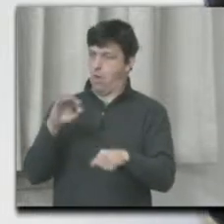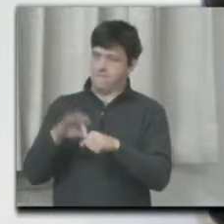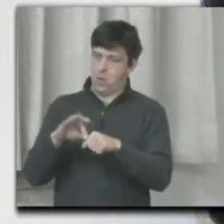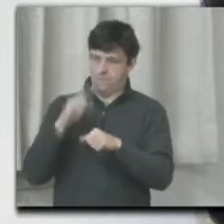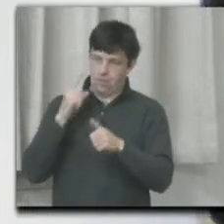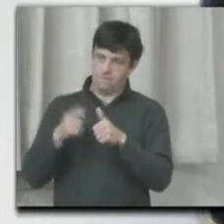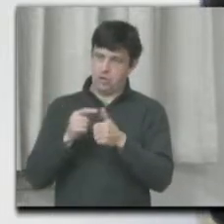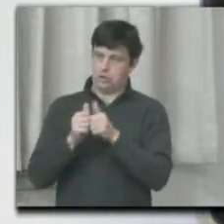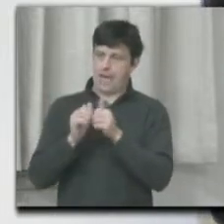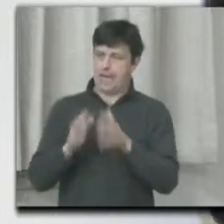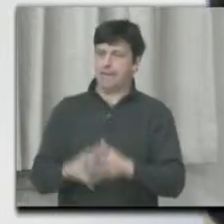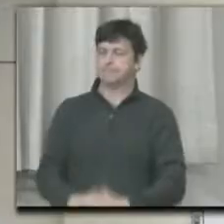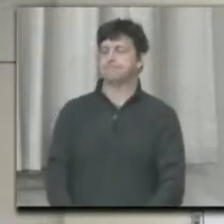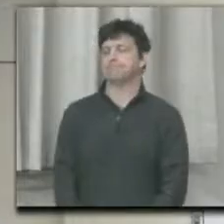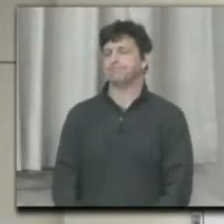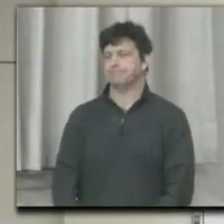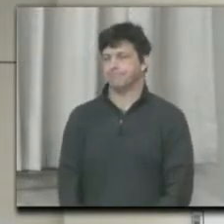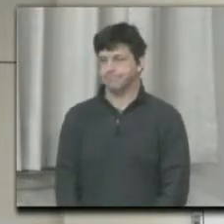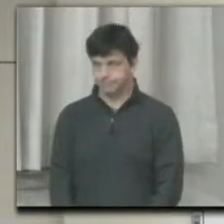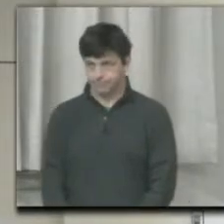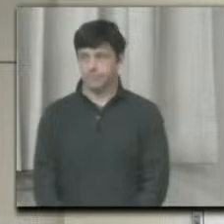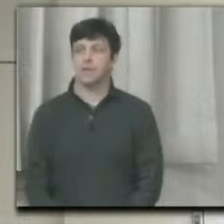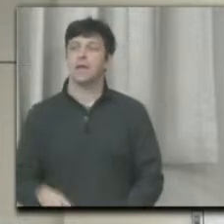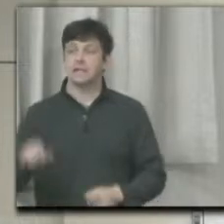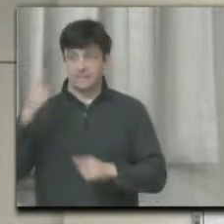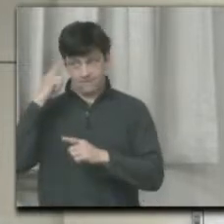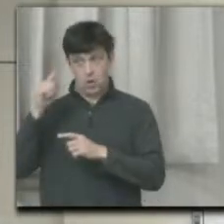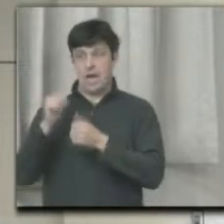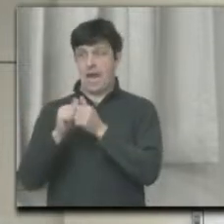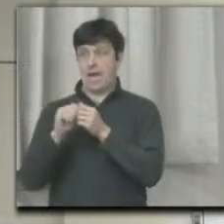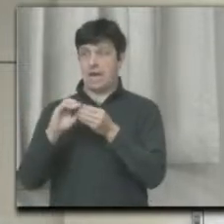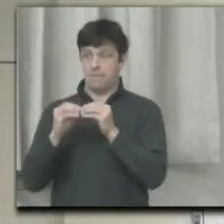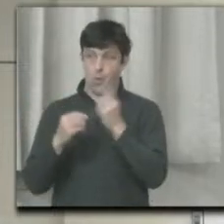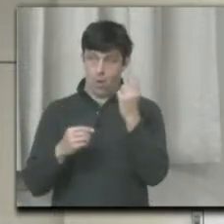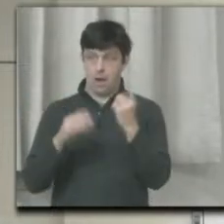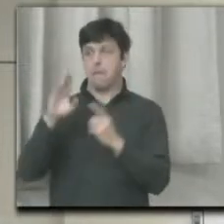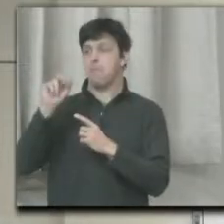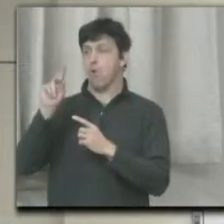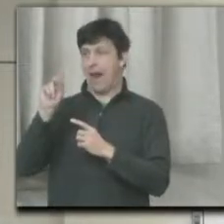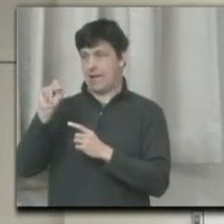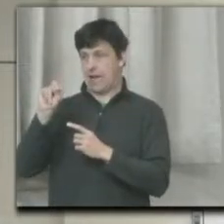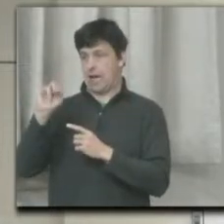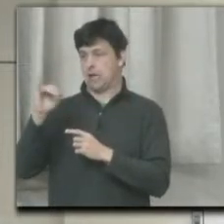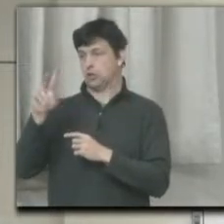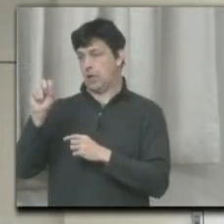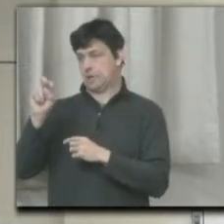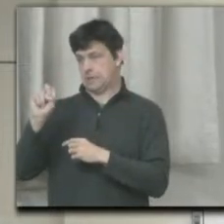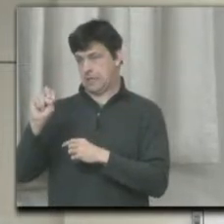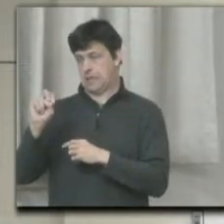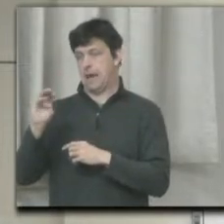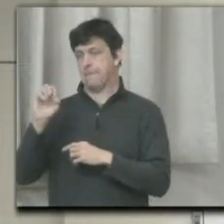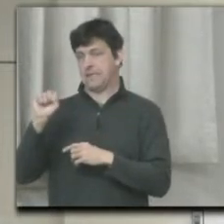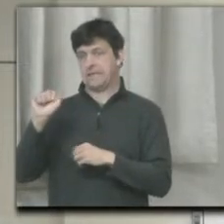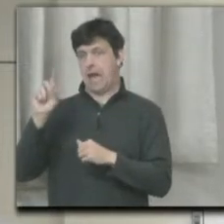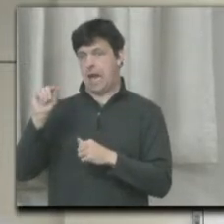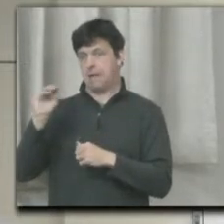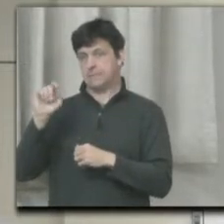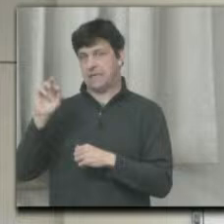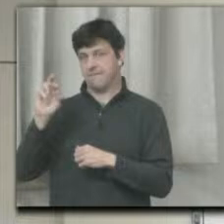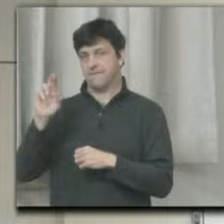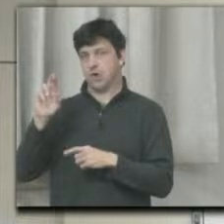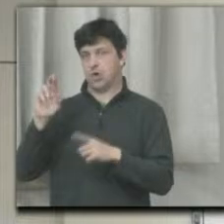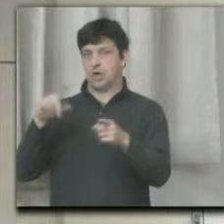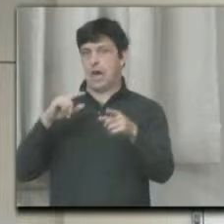first candidate. This is for candidate 1, Brandon Jackson. Mrs. Adam Stafford.